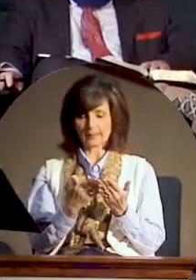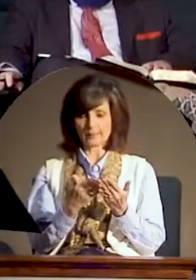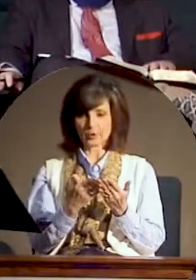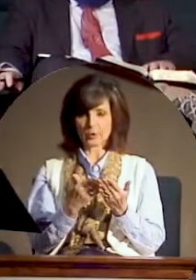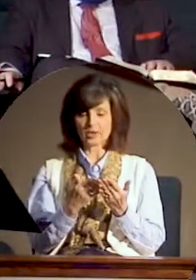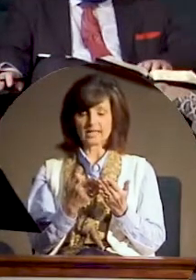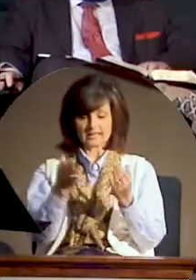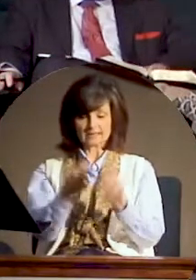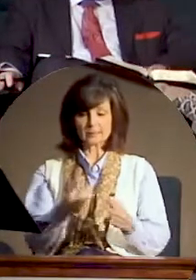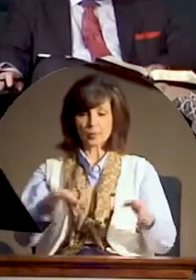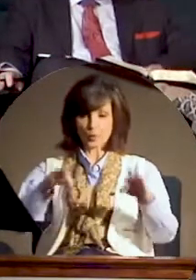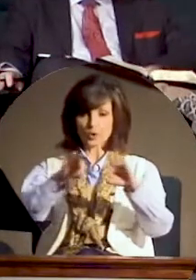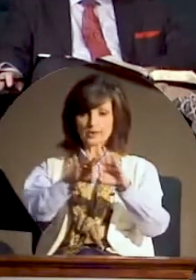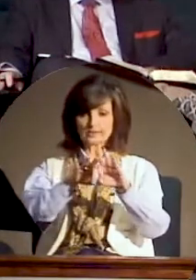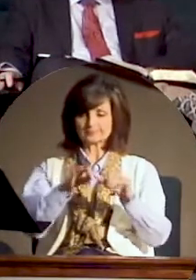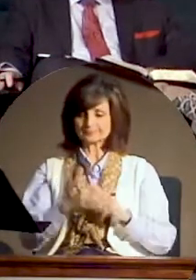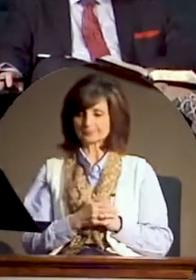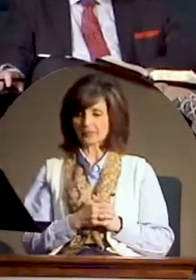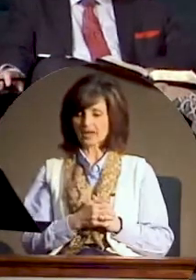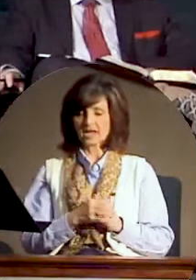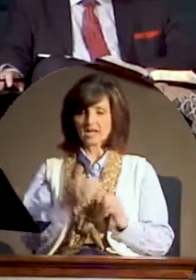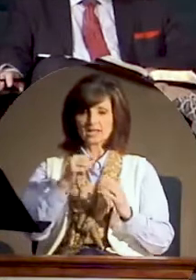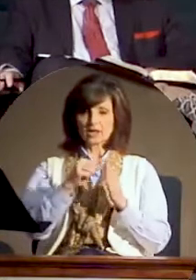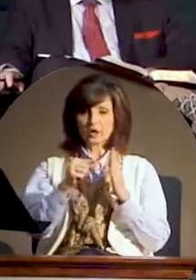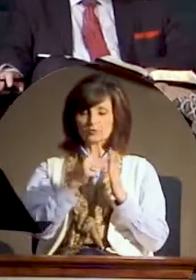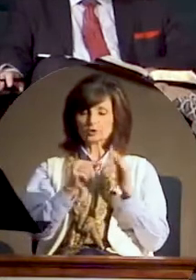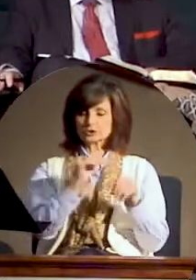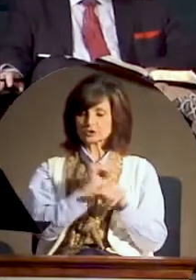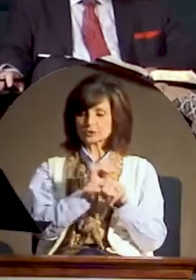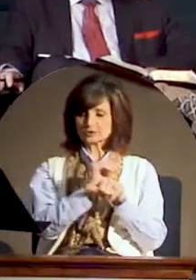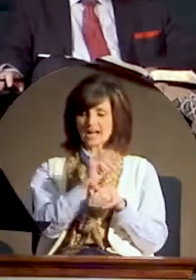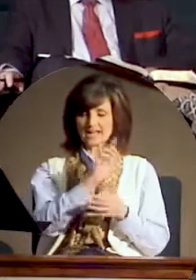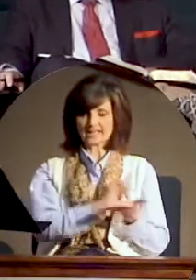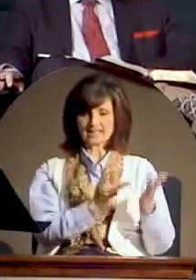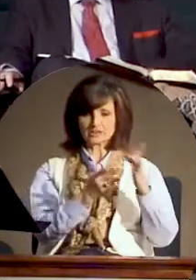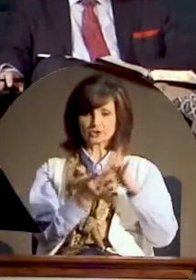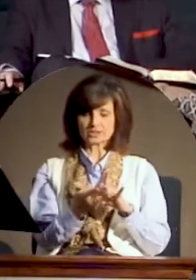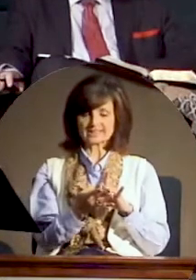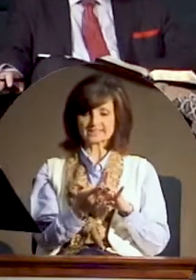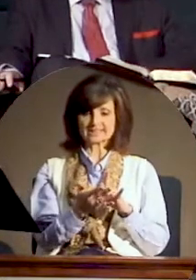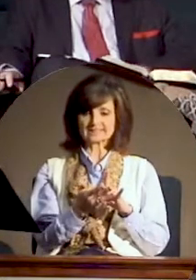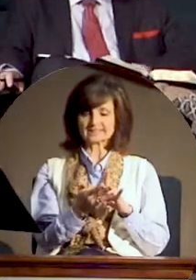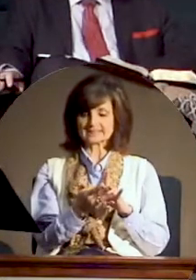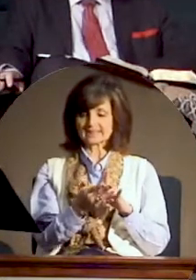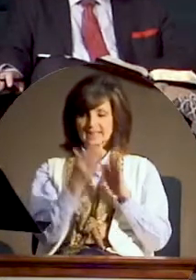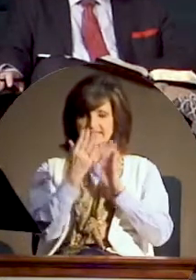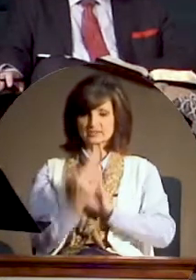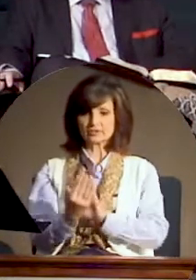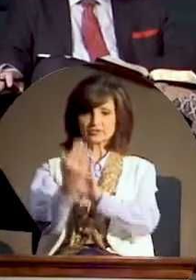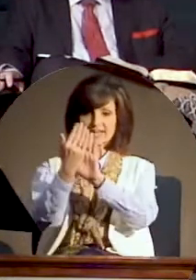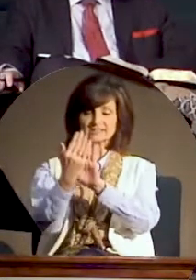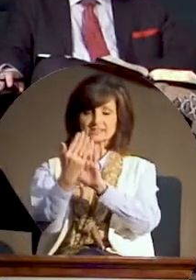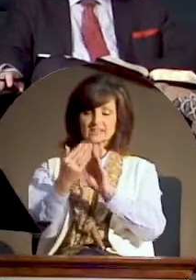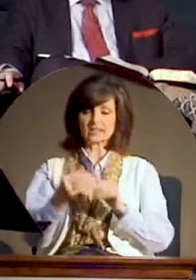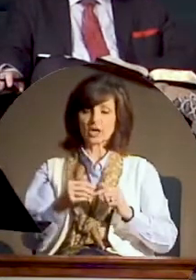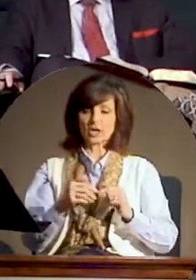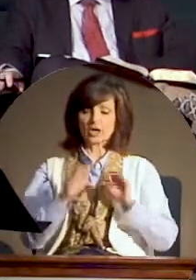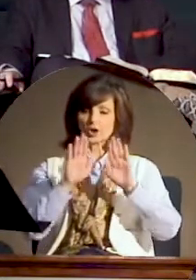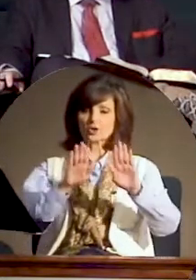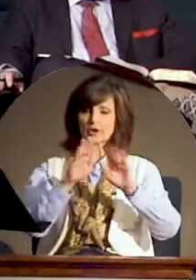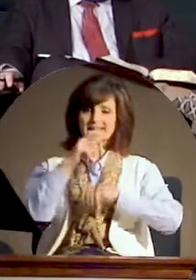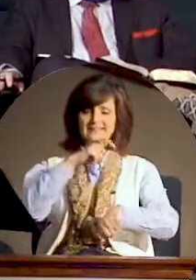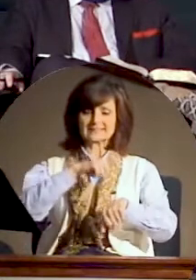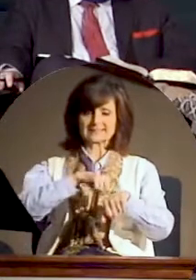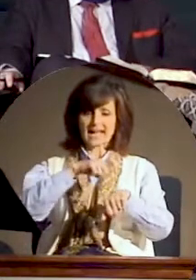is important. In our text tonight, the Lord Jesus has been, he's facing the great time of temptation in